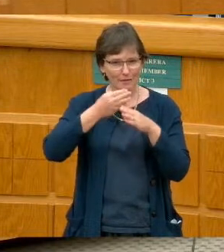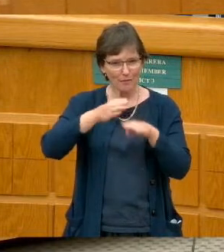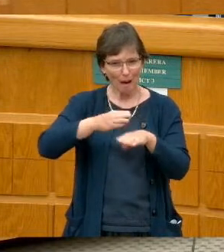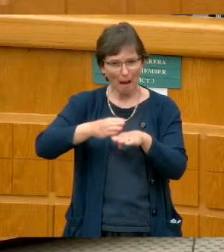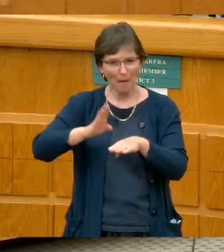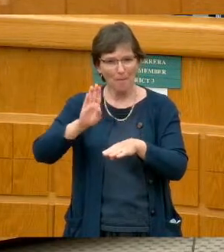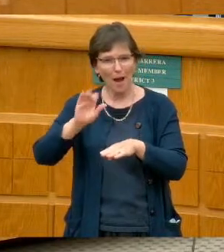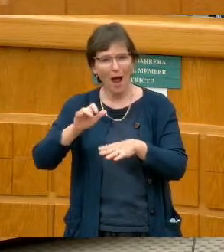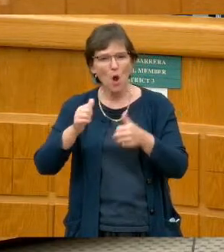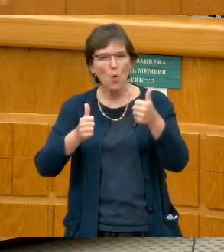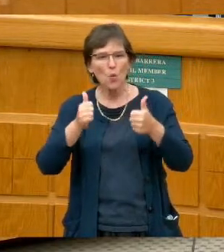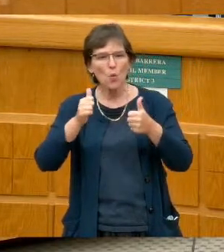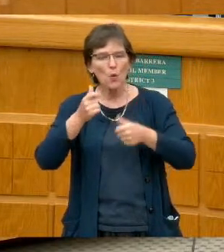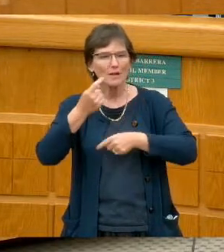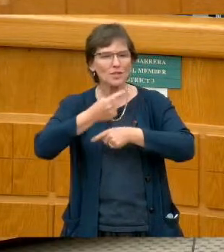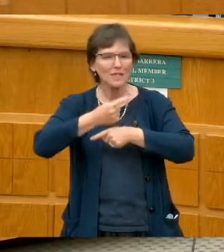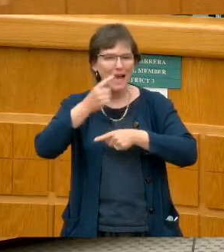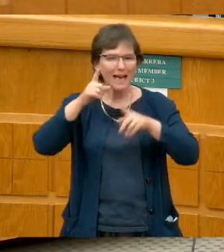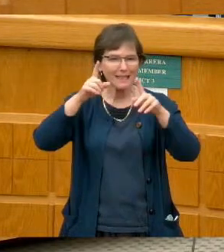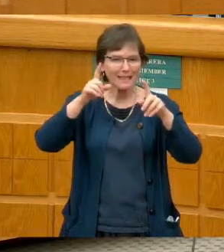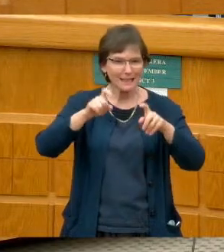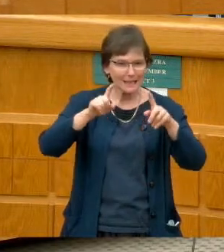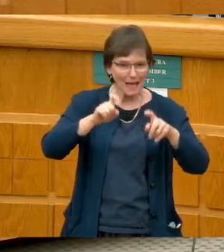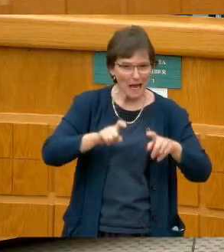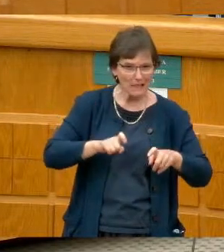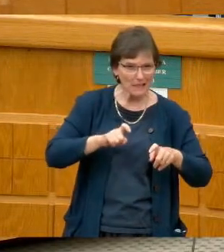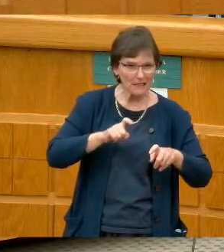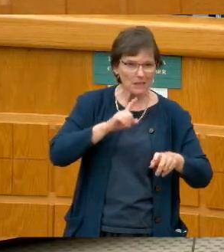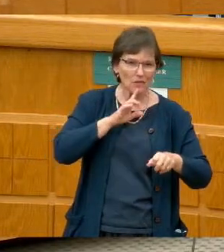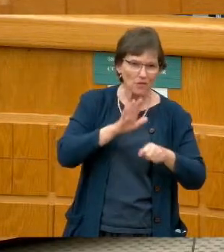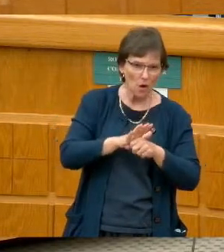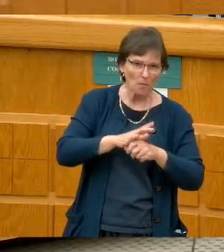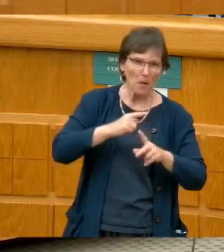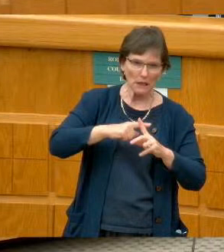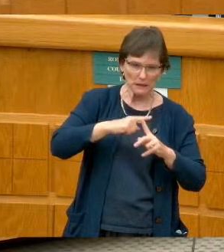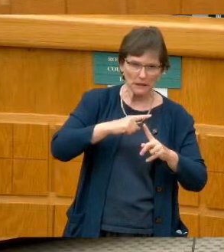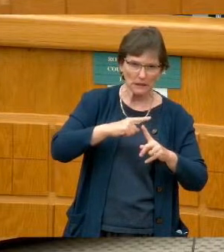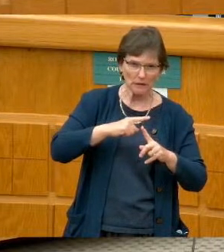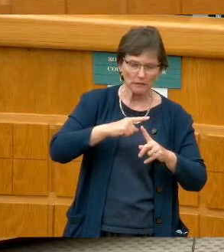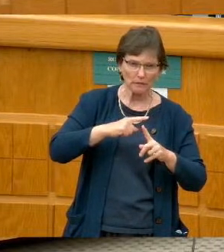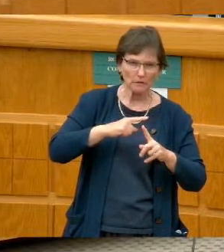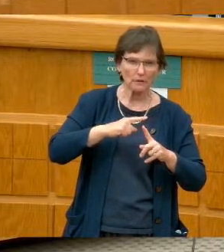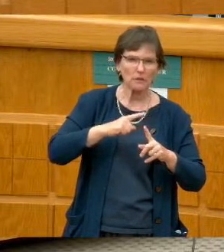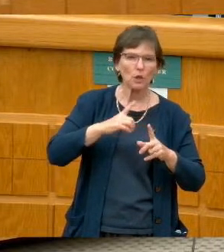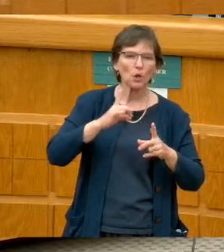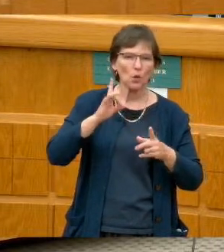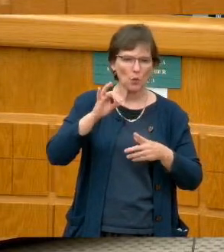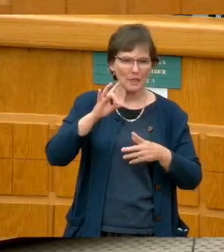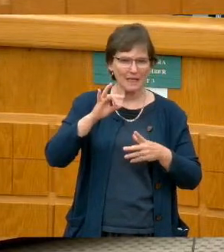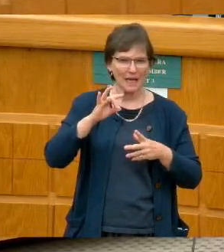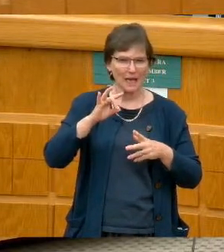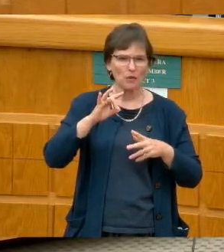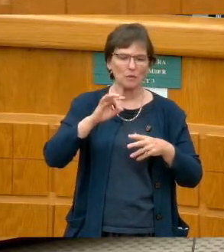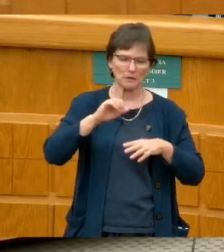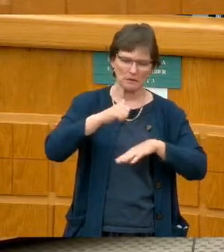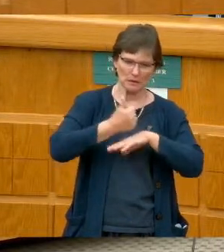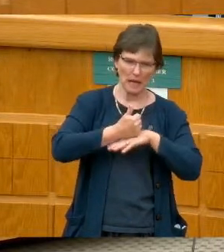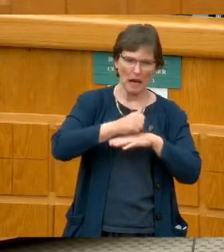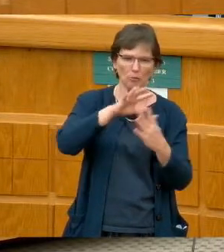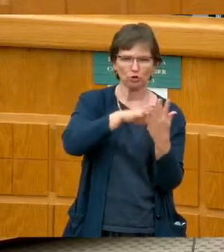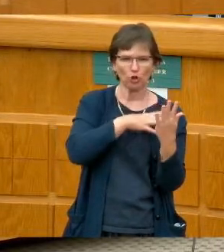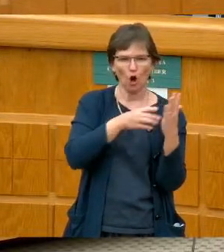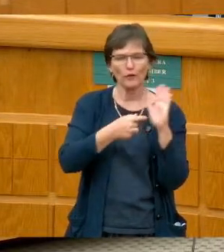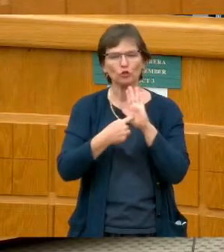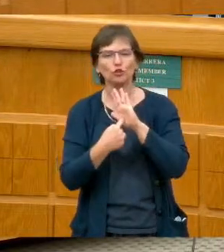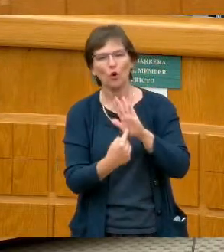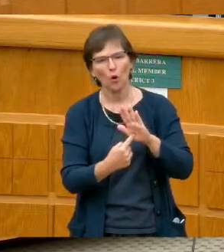know what day those cases were confirmed. And so what we've done is we've gone back and we've mapped it out, charted it